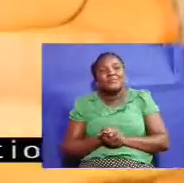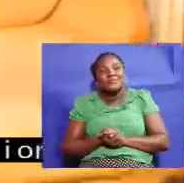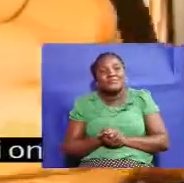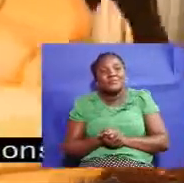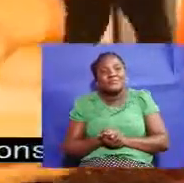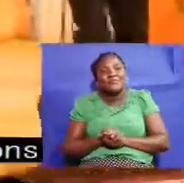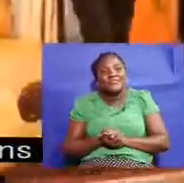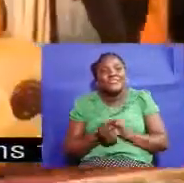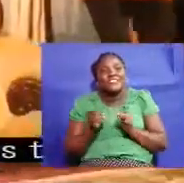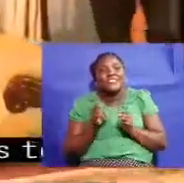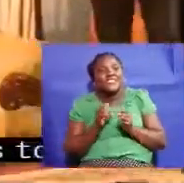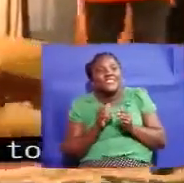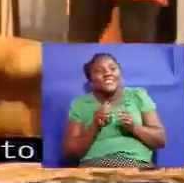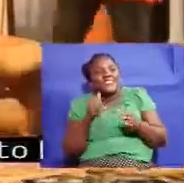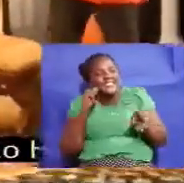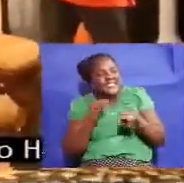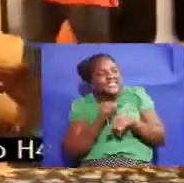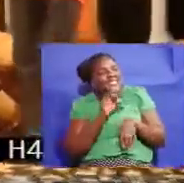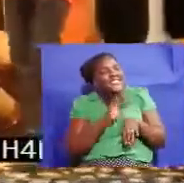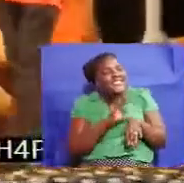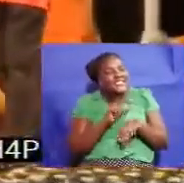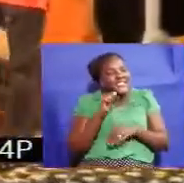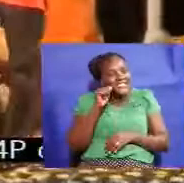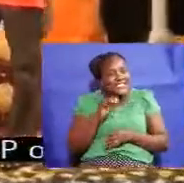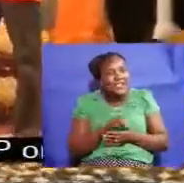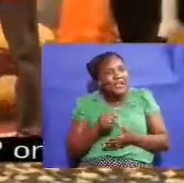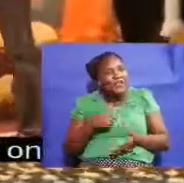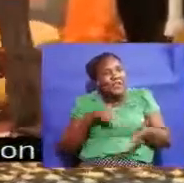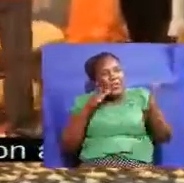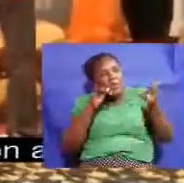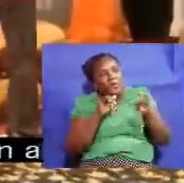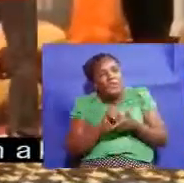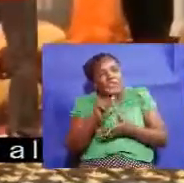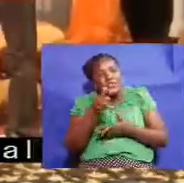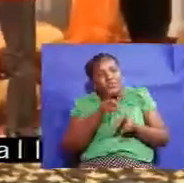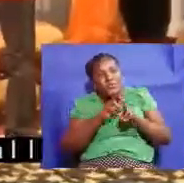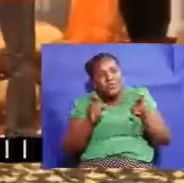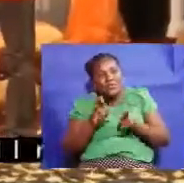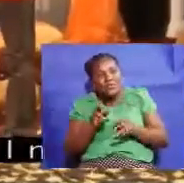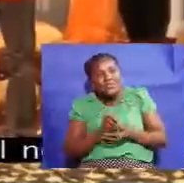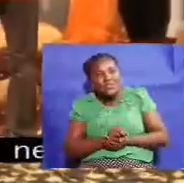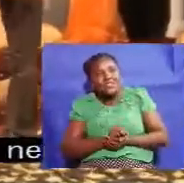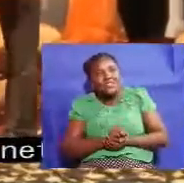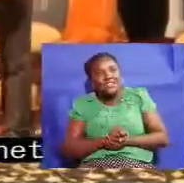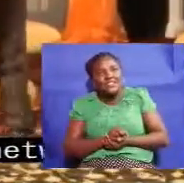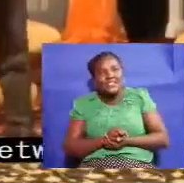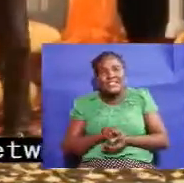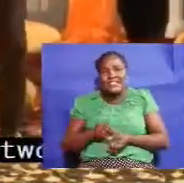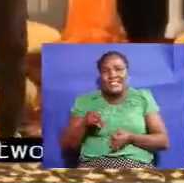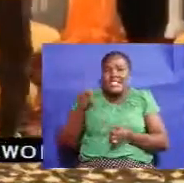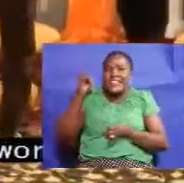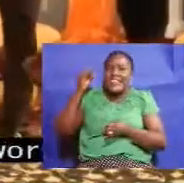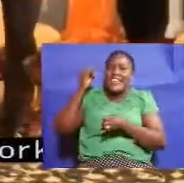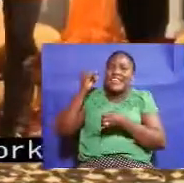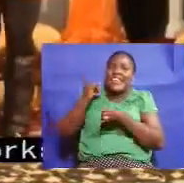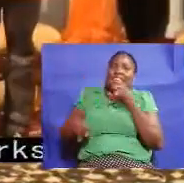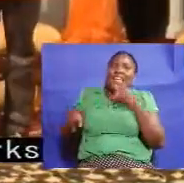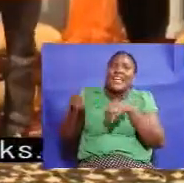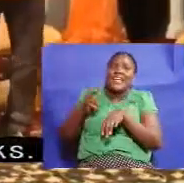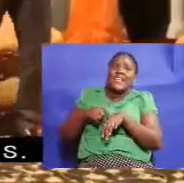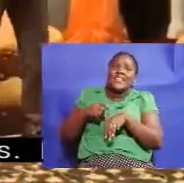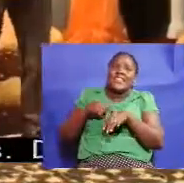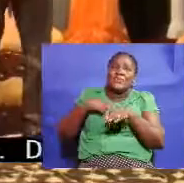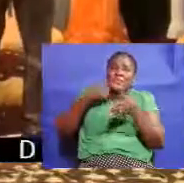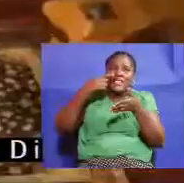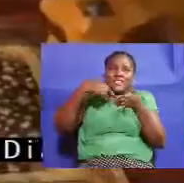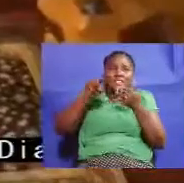time where is she? Where is who? Oh, Edna, of course. Ah, but who was at the door? Last time. But I thought Edna promised coming over for